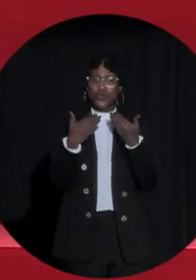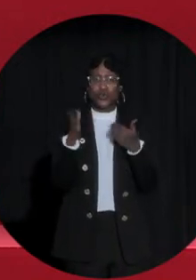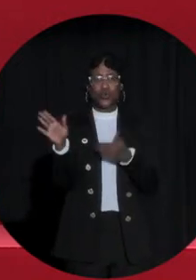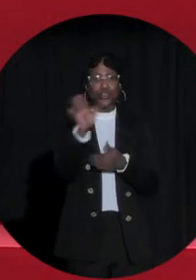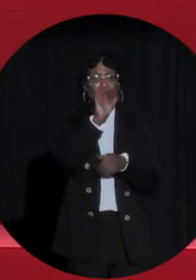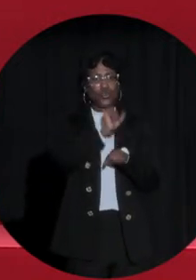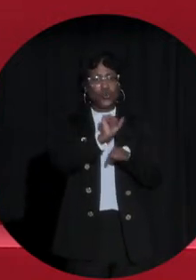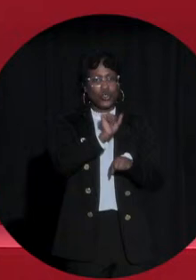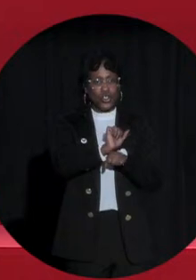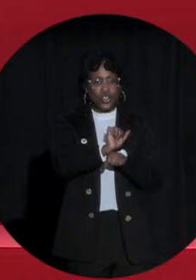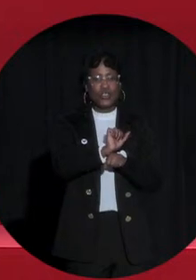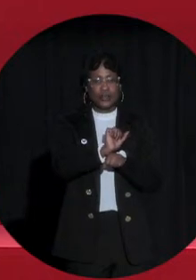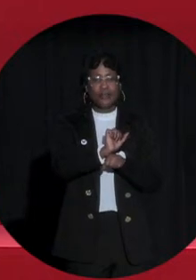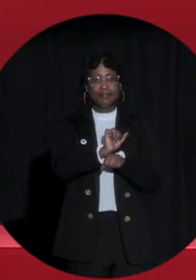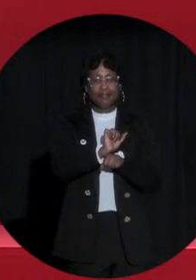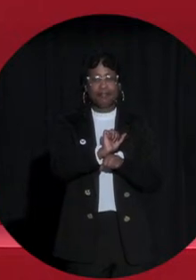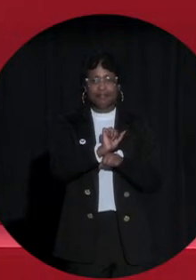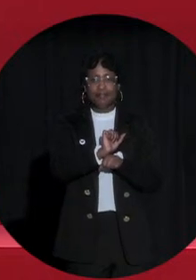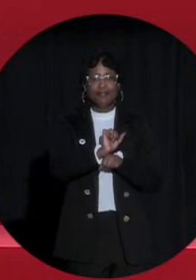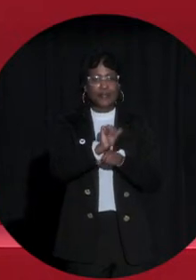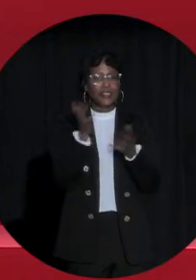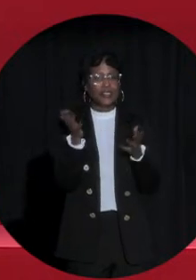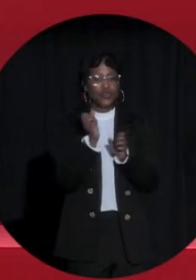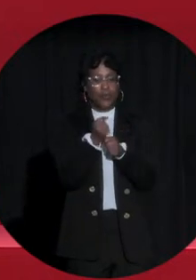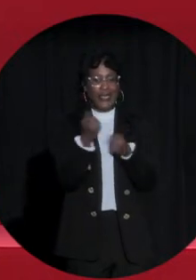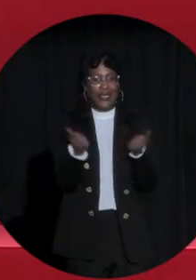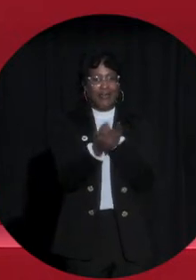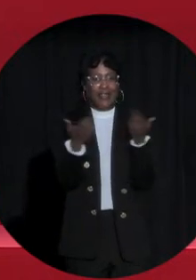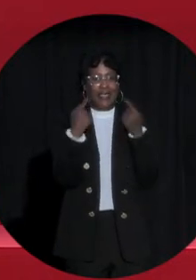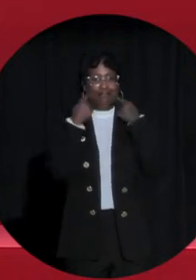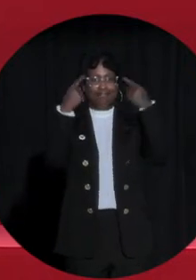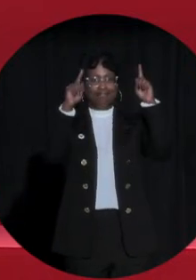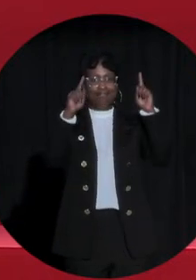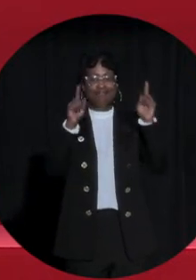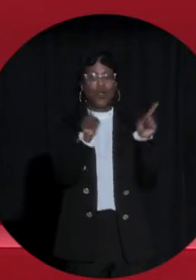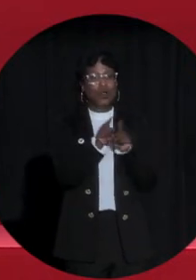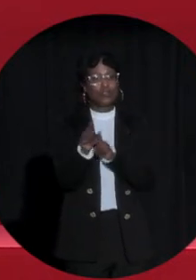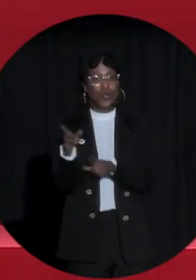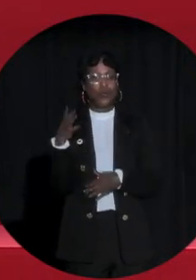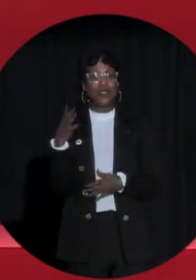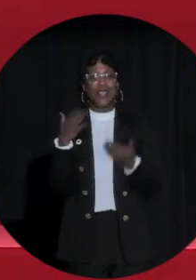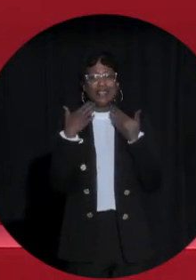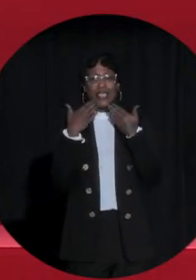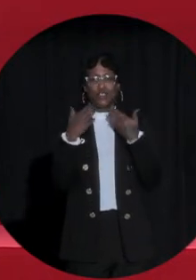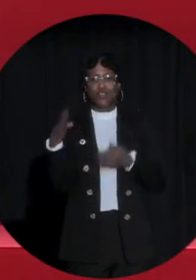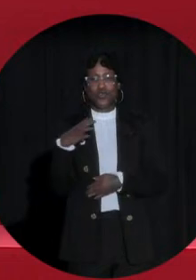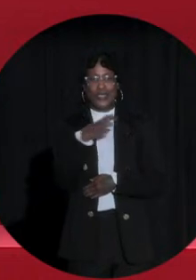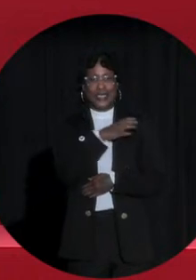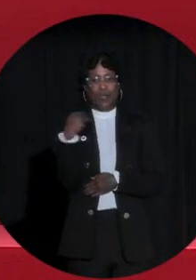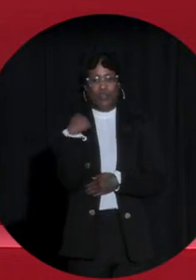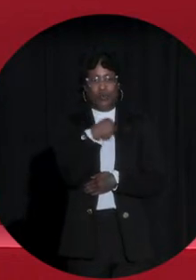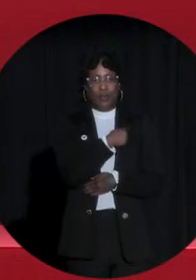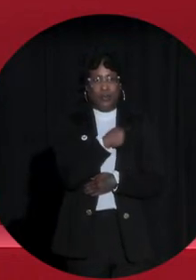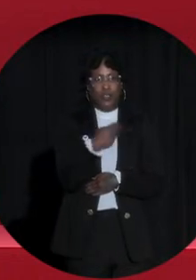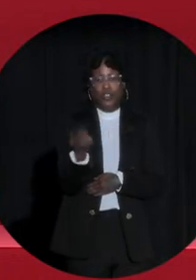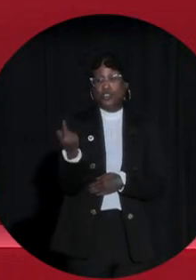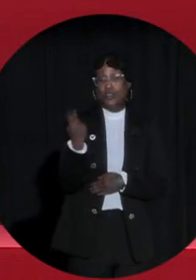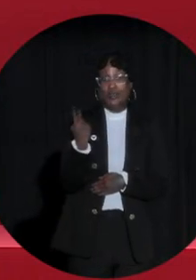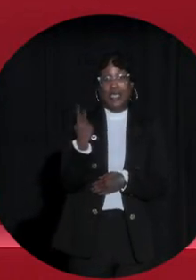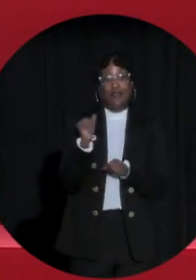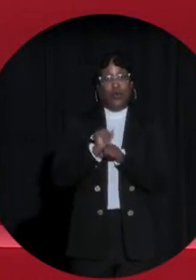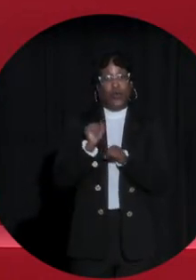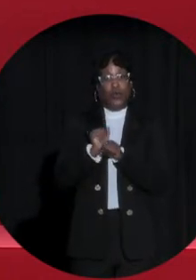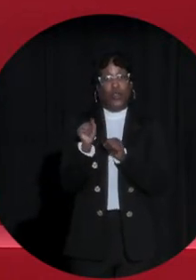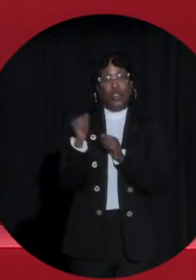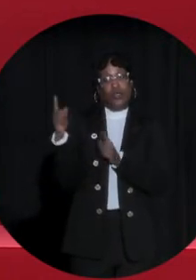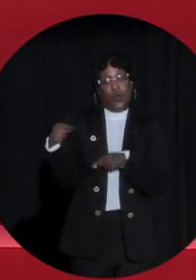much progress. Thank you to all of the council members as well who have labored with me over these past 4 years, and